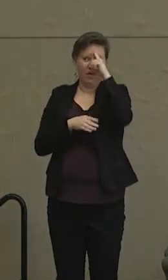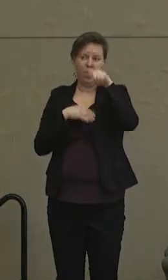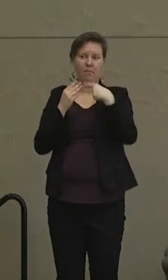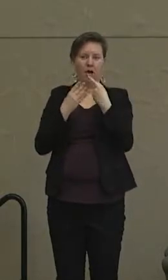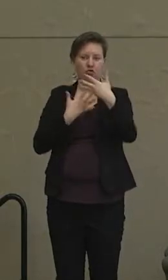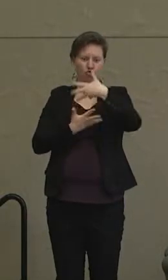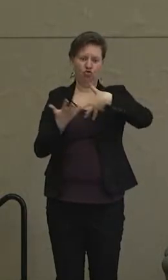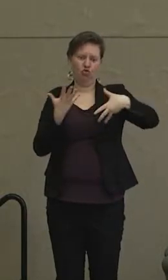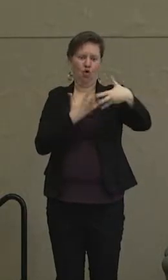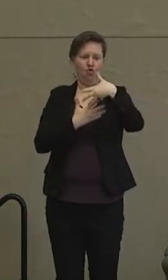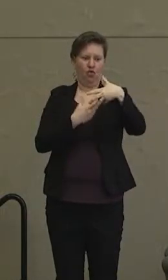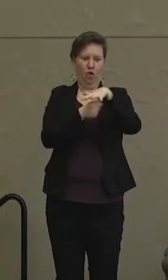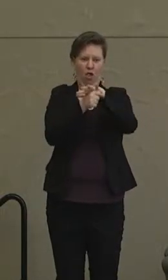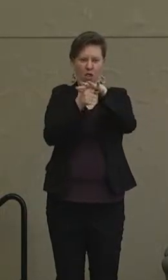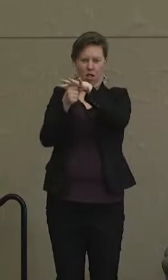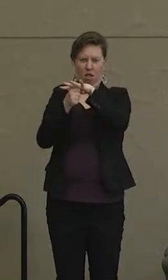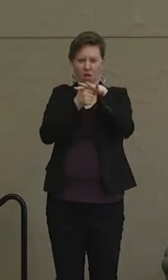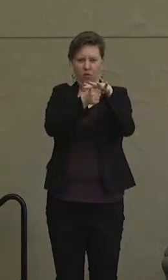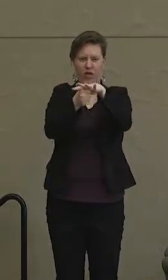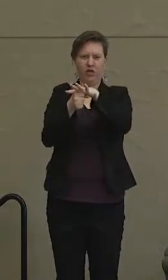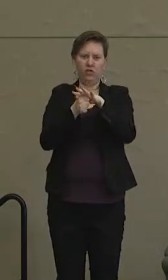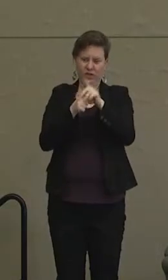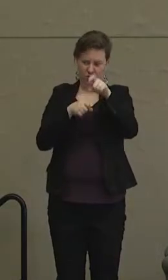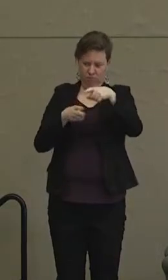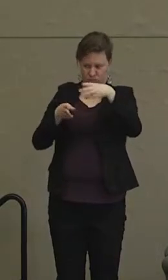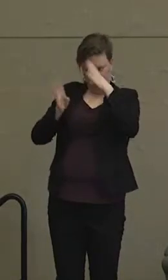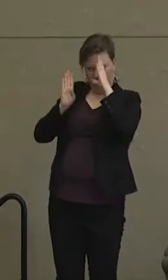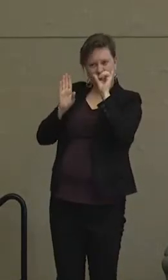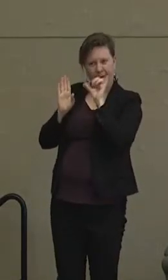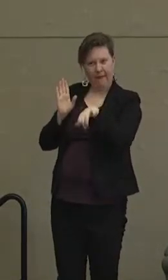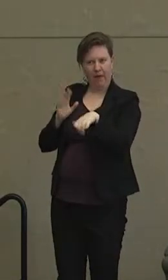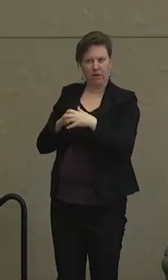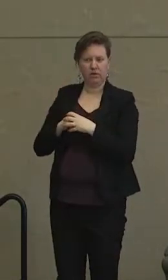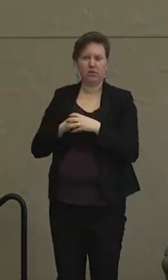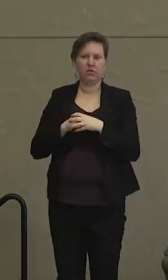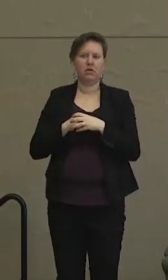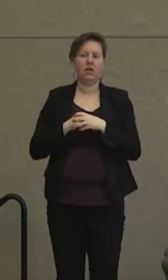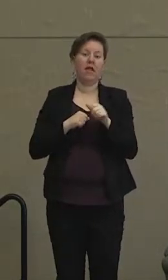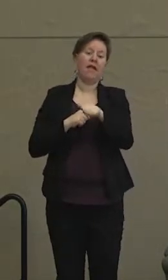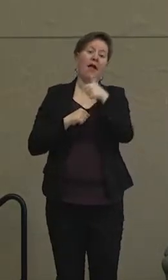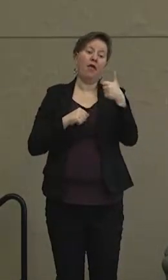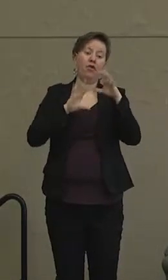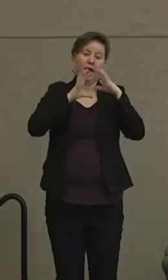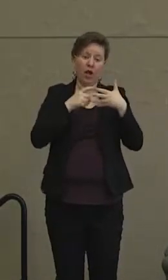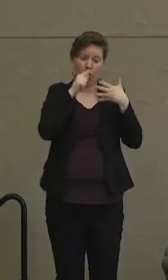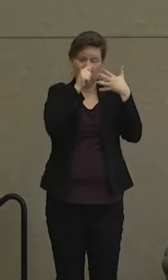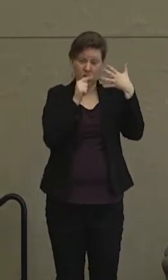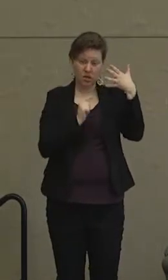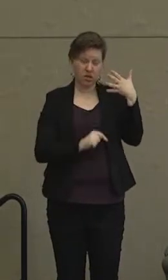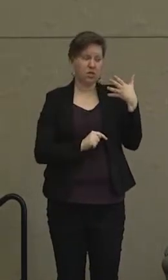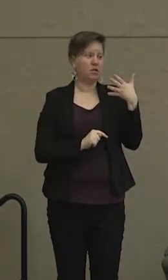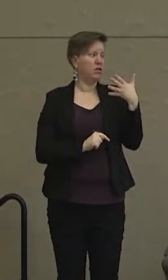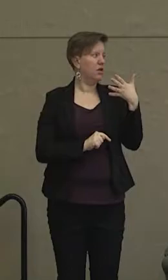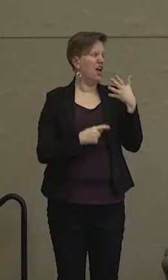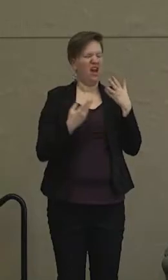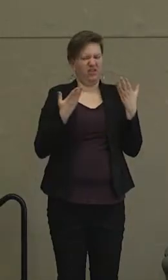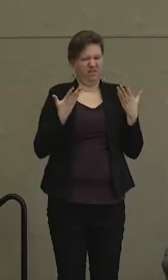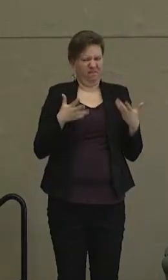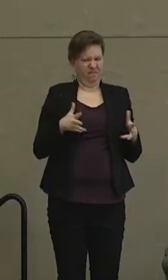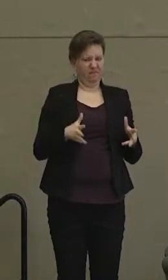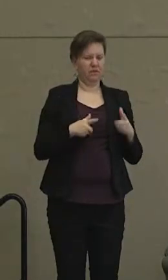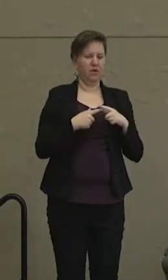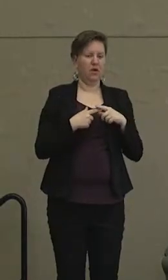location, then we need to pay attention to that. The other categories, and I'll close here actually,